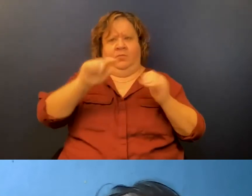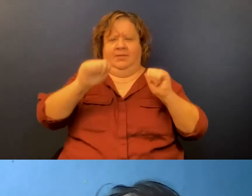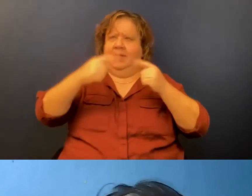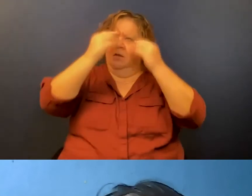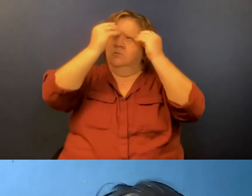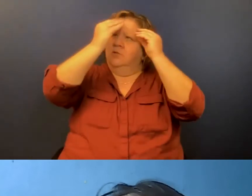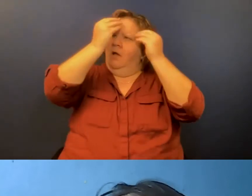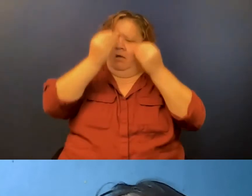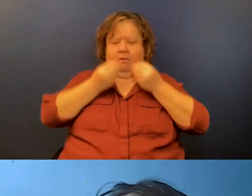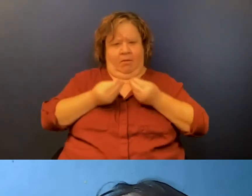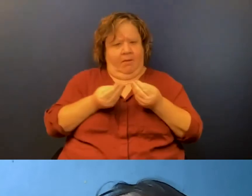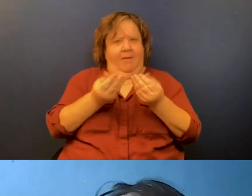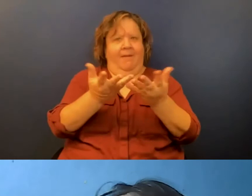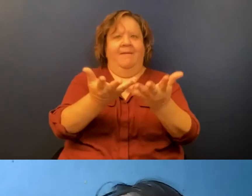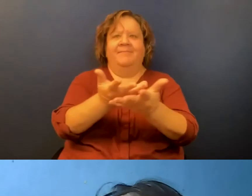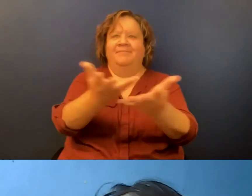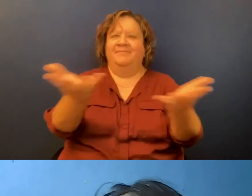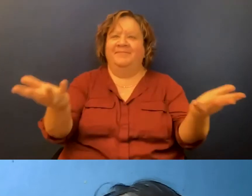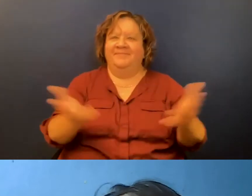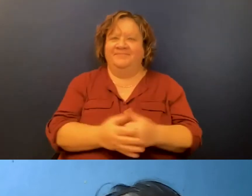we're going to our last panelist,